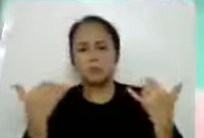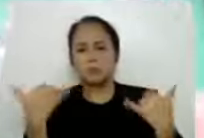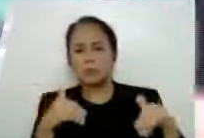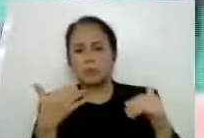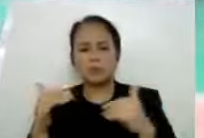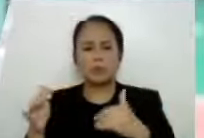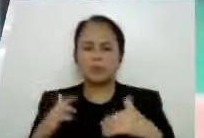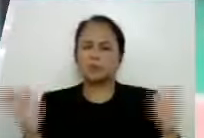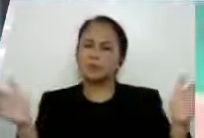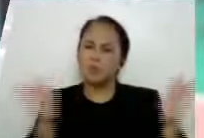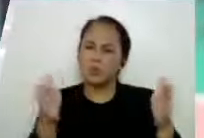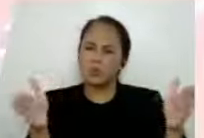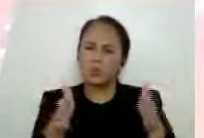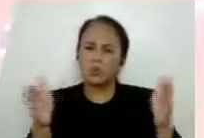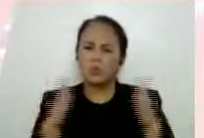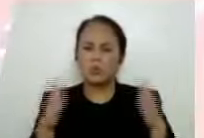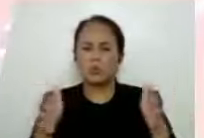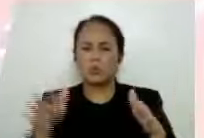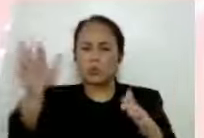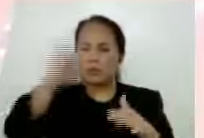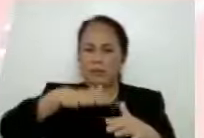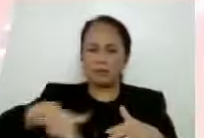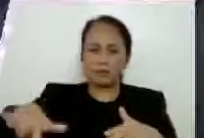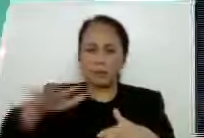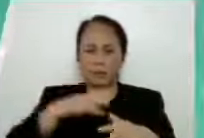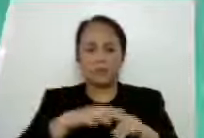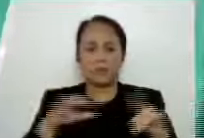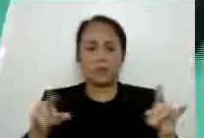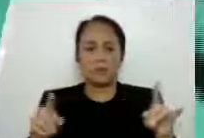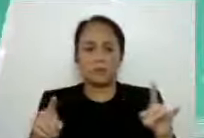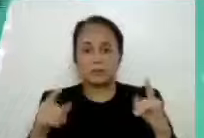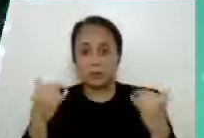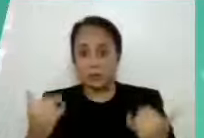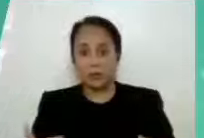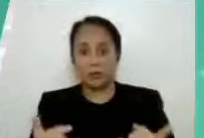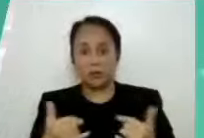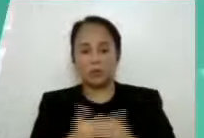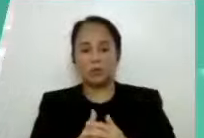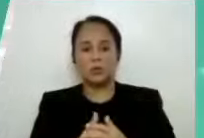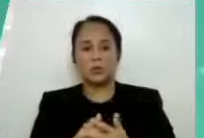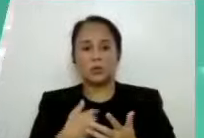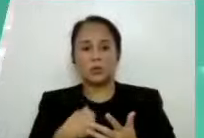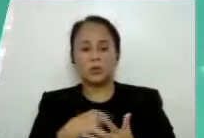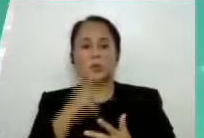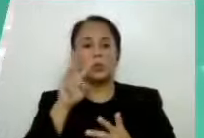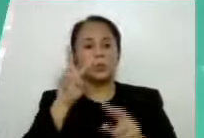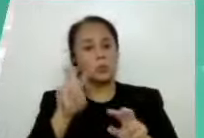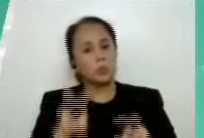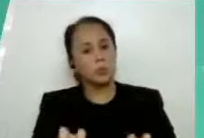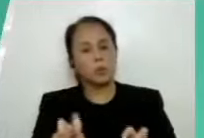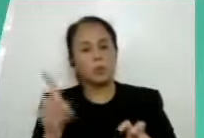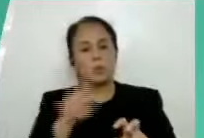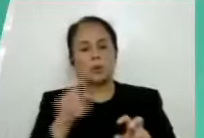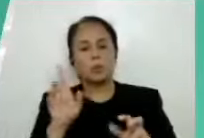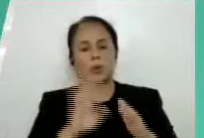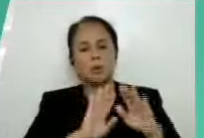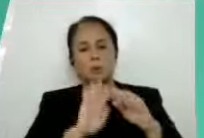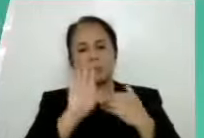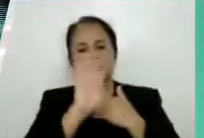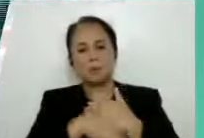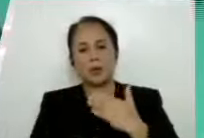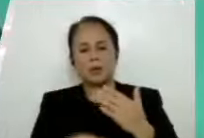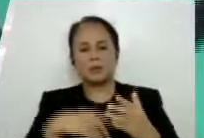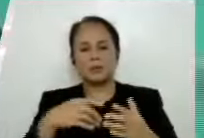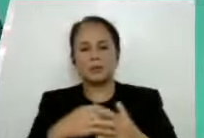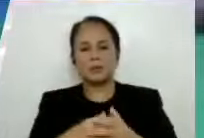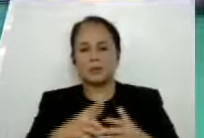na small venue. Unlike ngayon. We're going to witness here the return to the court, the